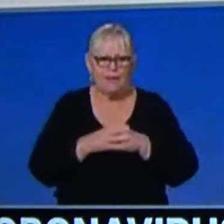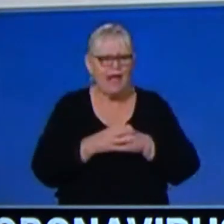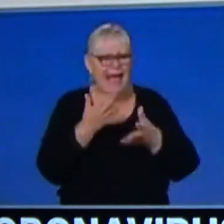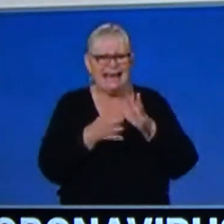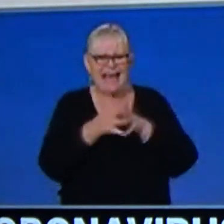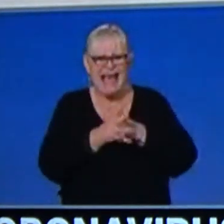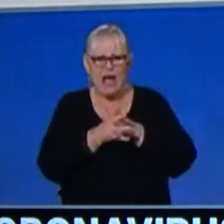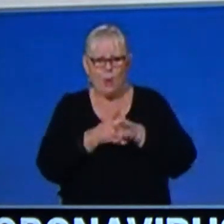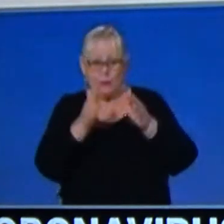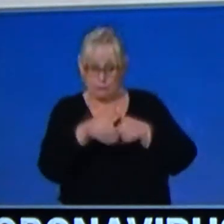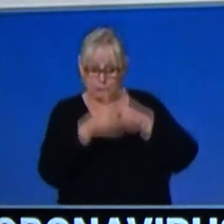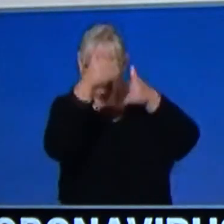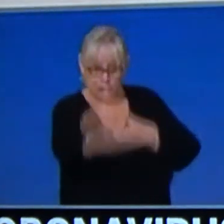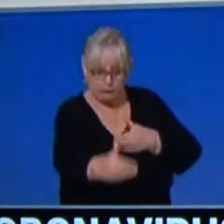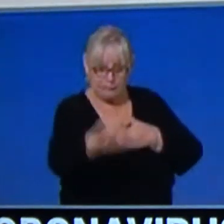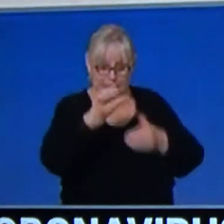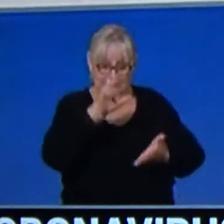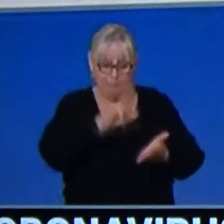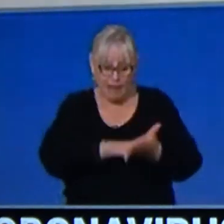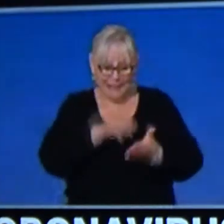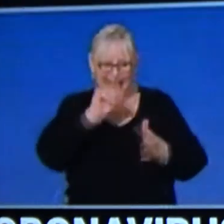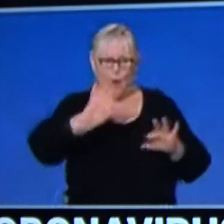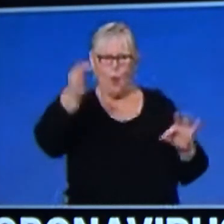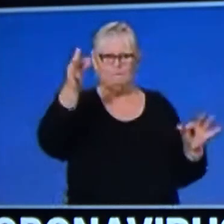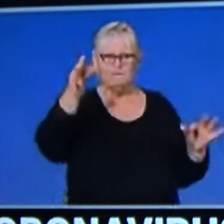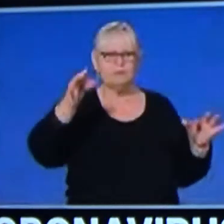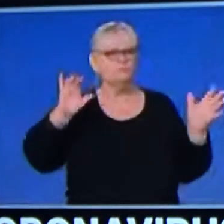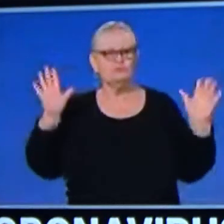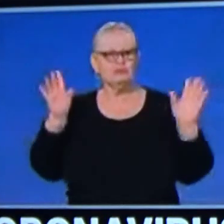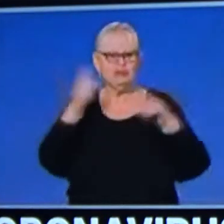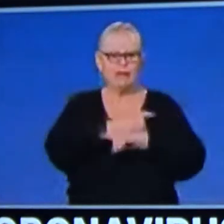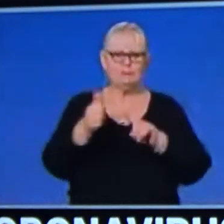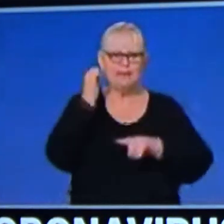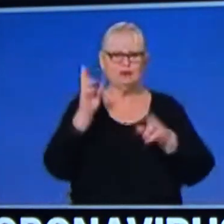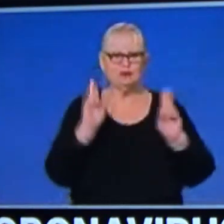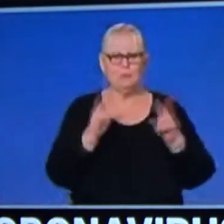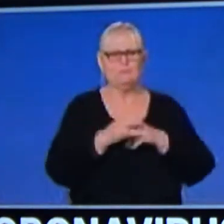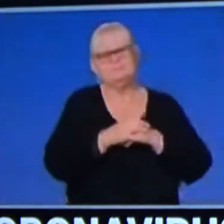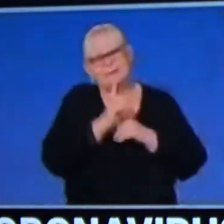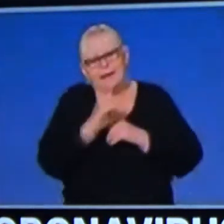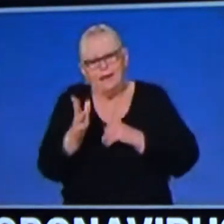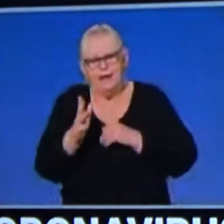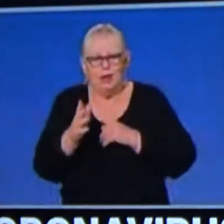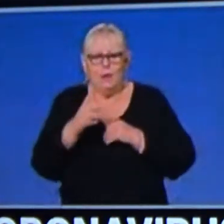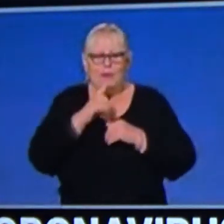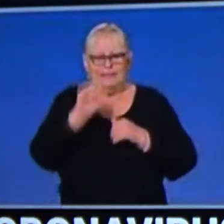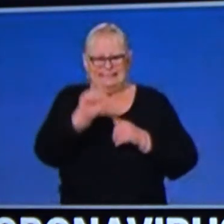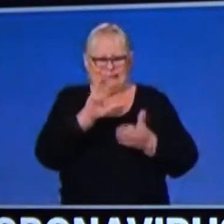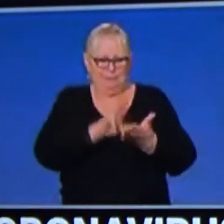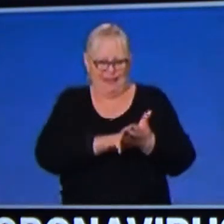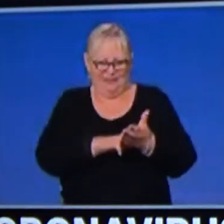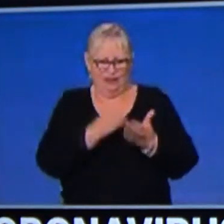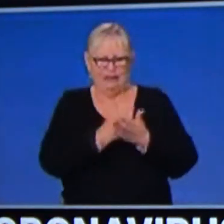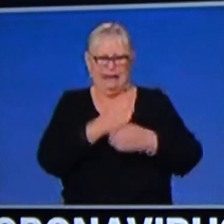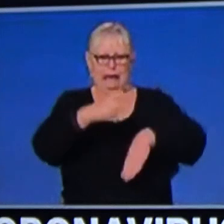off after 6 months if you haven't achieved what you set out to achieve? Well, I think the 6-month time frame gives us a ticking clock,